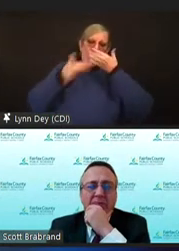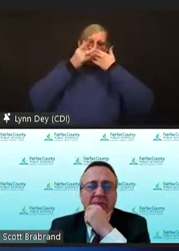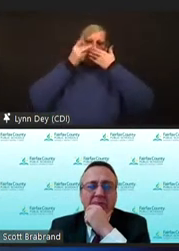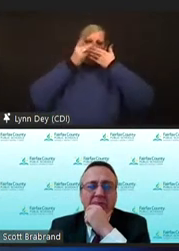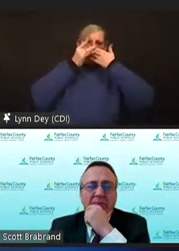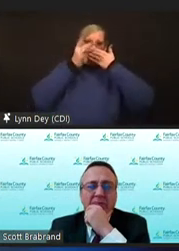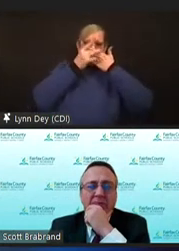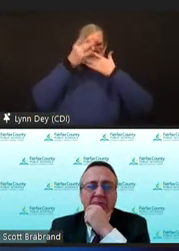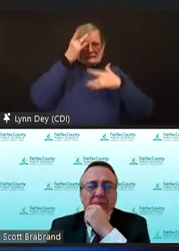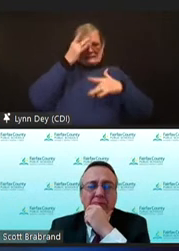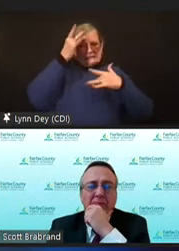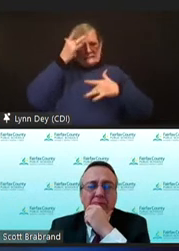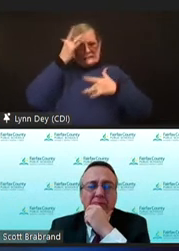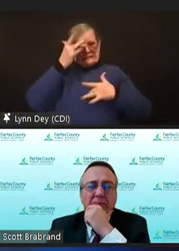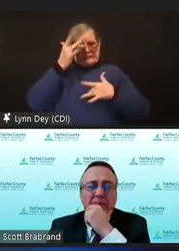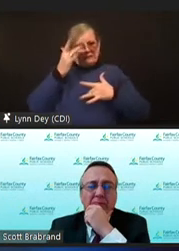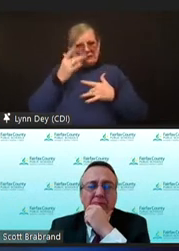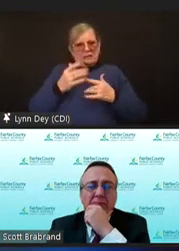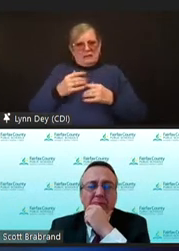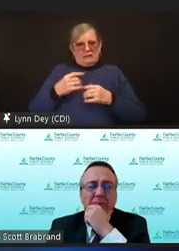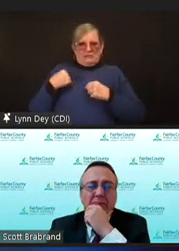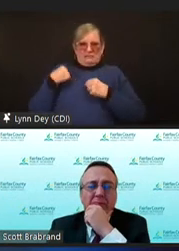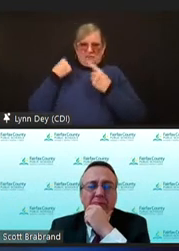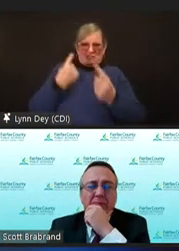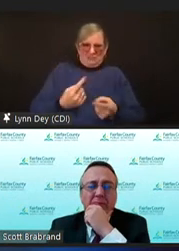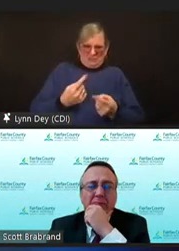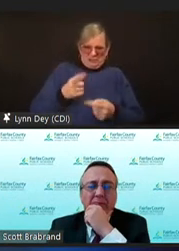the pandemic, close to